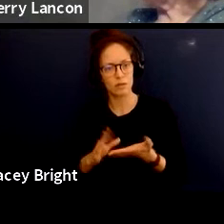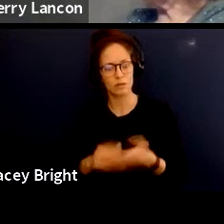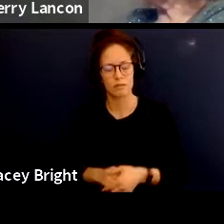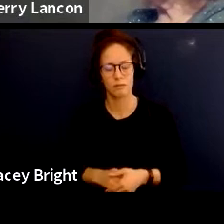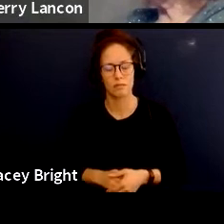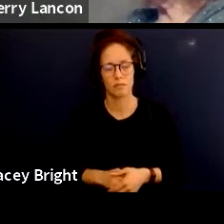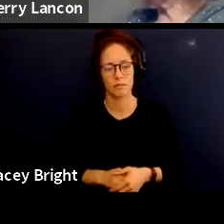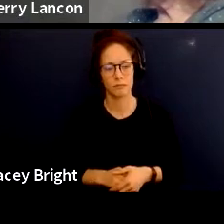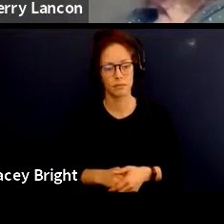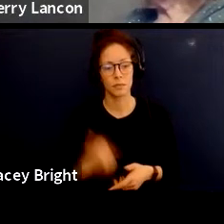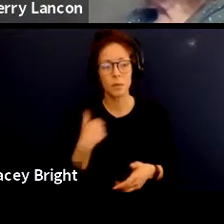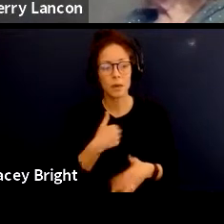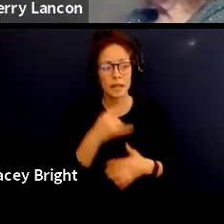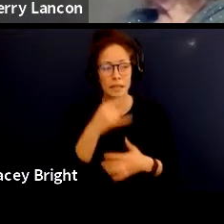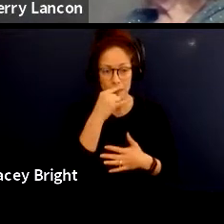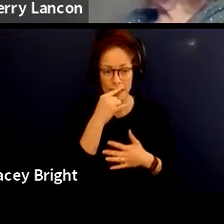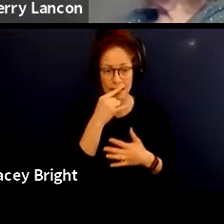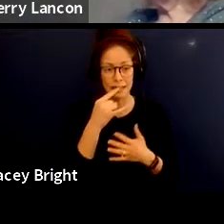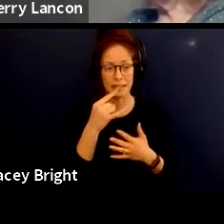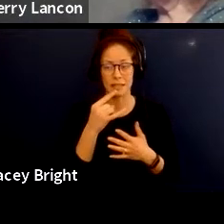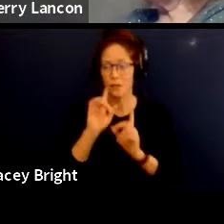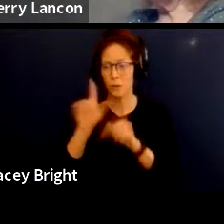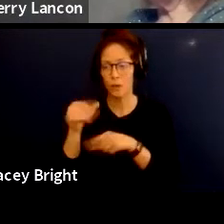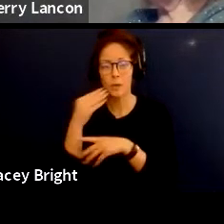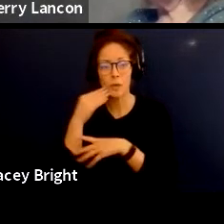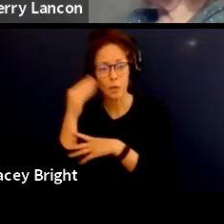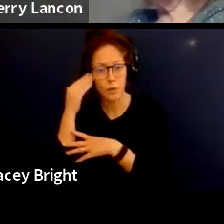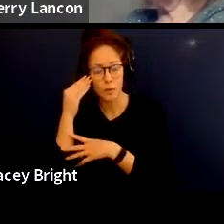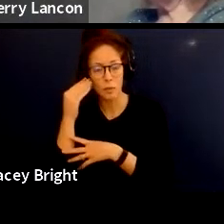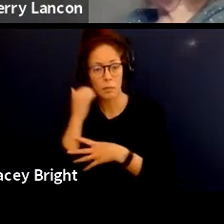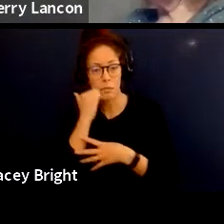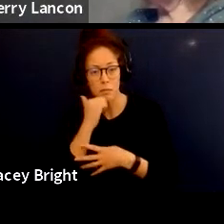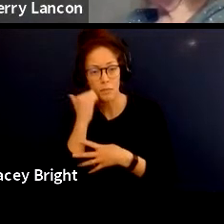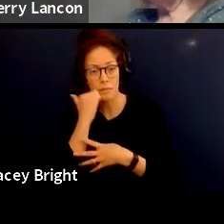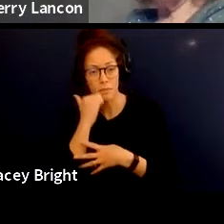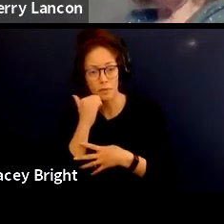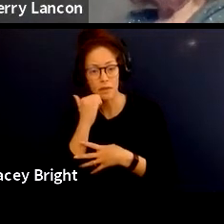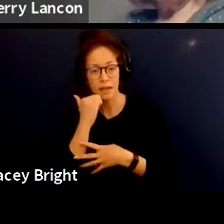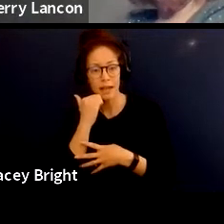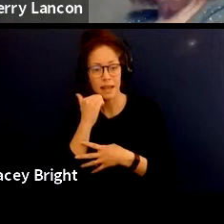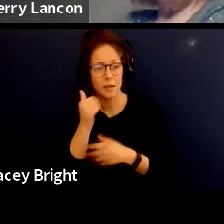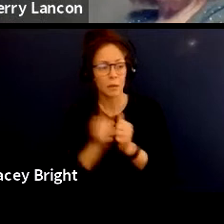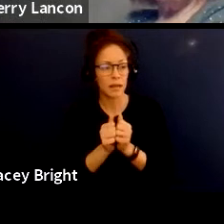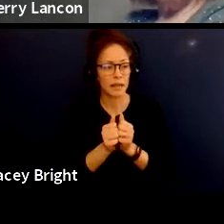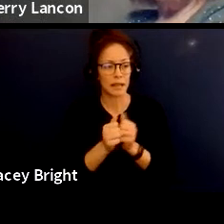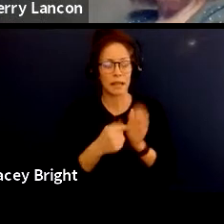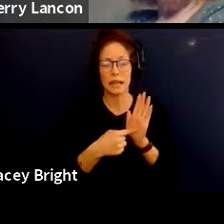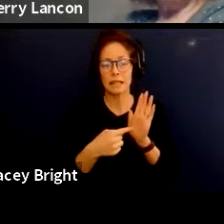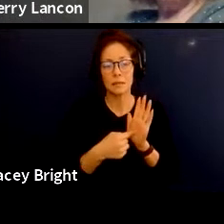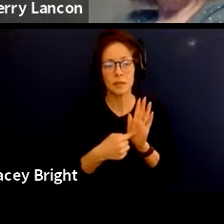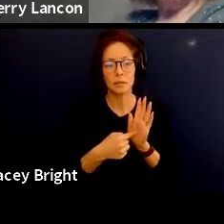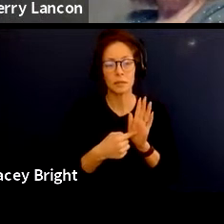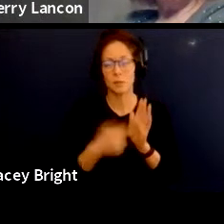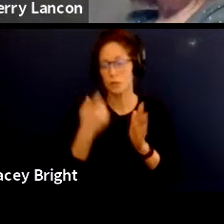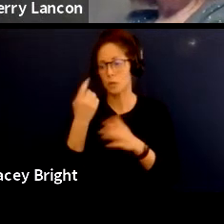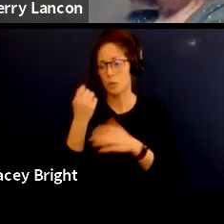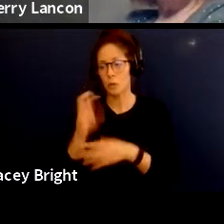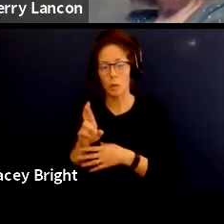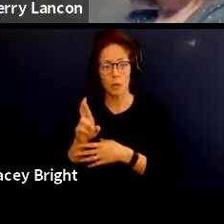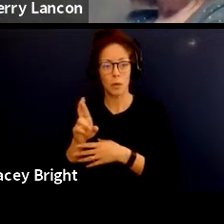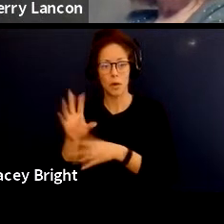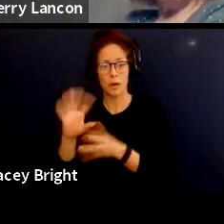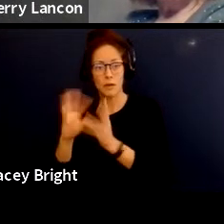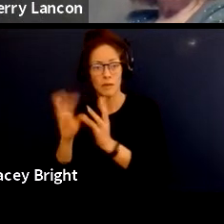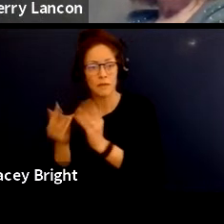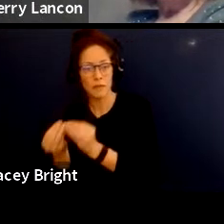have kids that are going home every day with symptoms or because they have family members that have